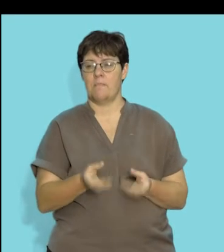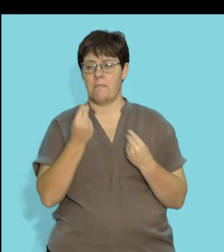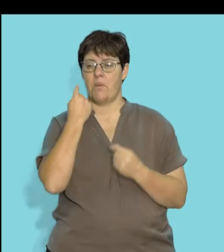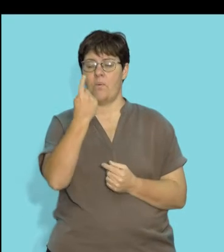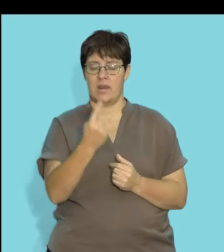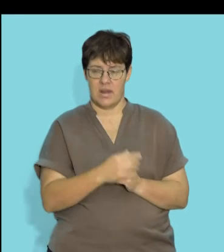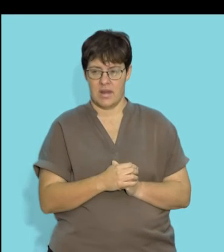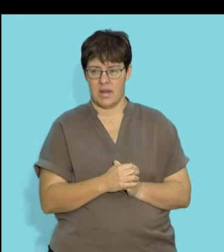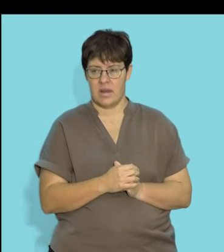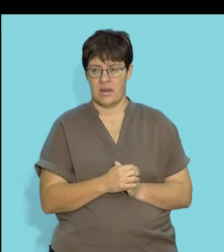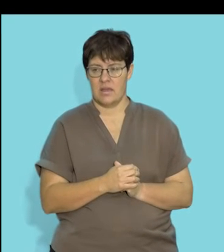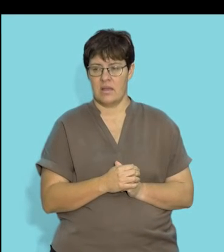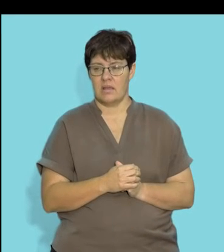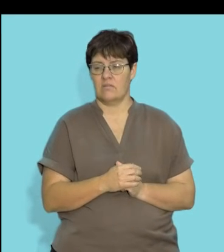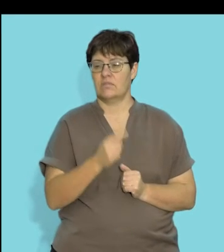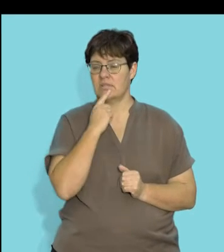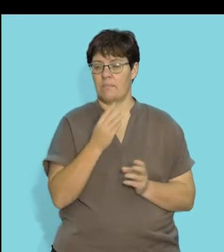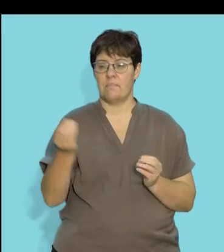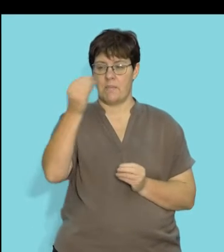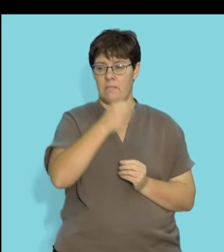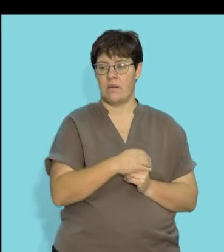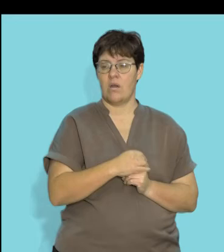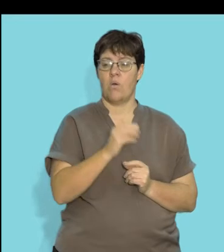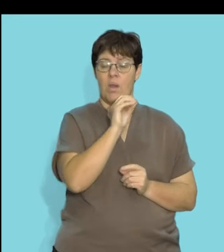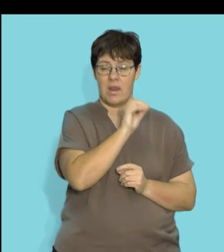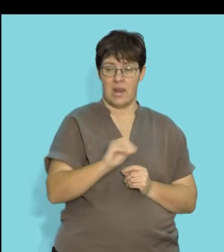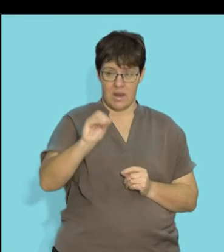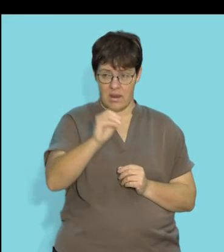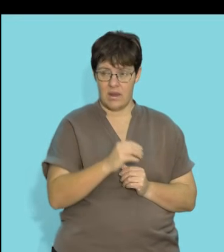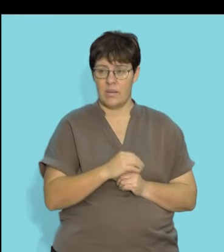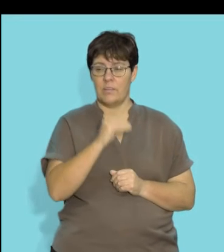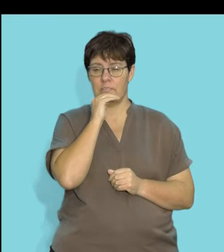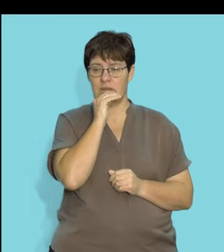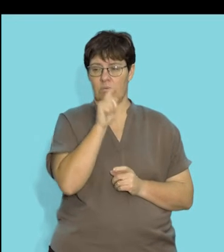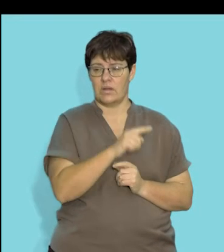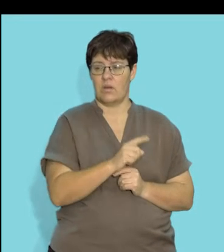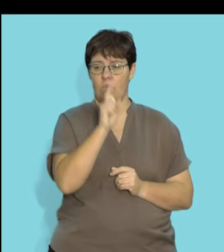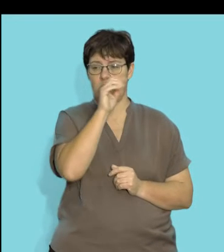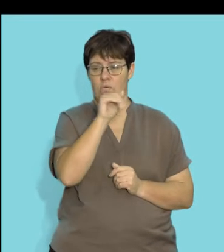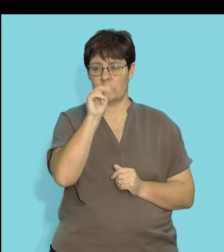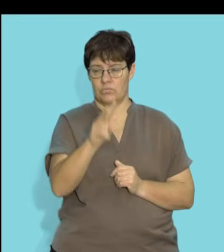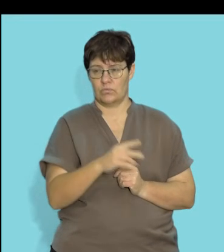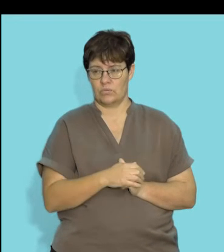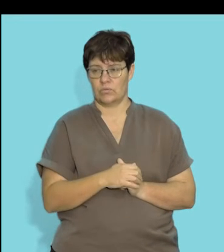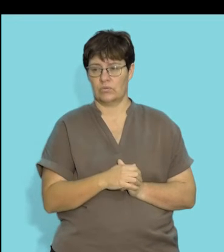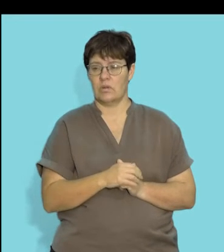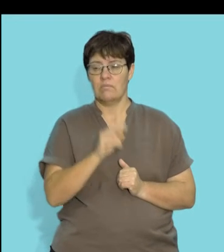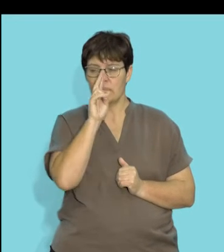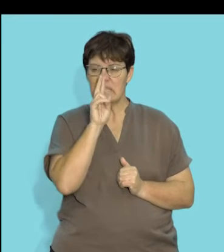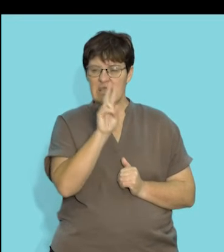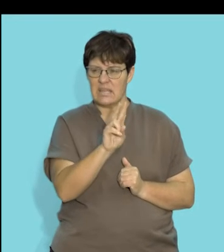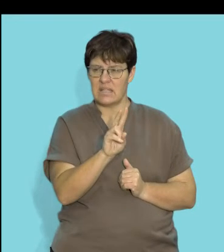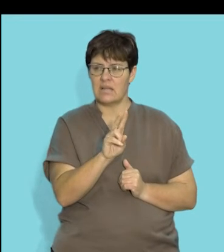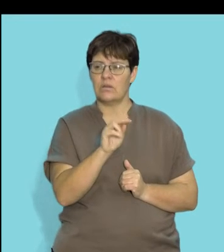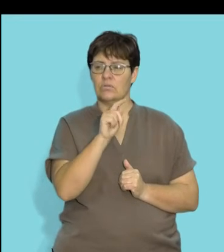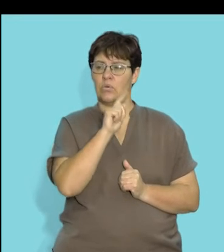will give me 1. And then lastly, if I substitute 1, it will then give me 1 over 2. Just so that you can